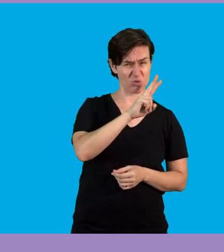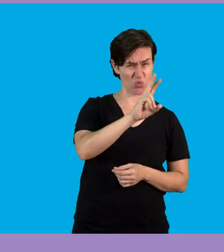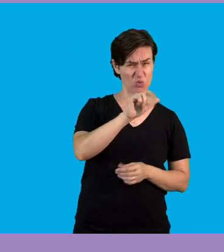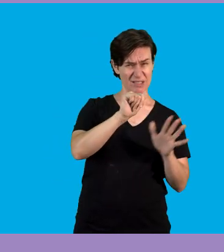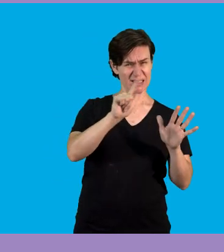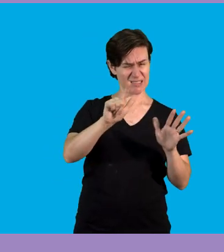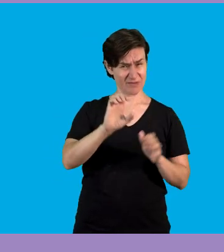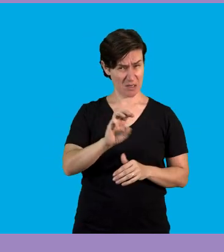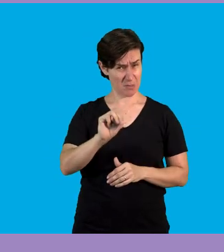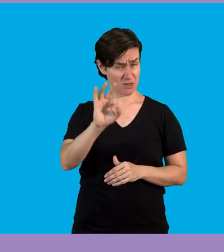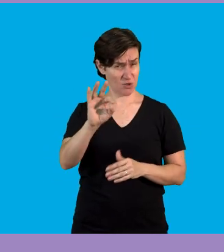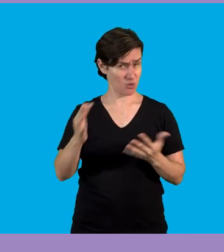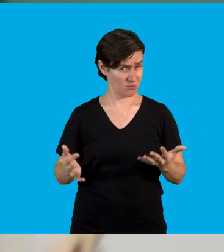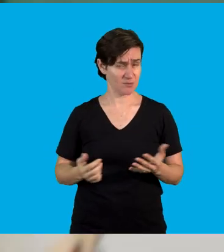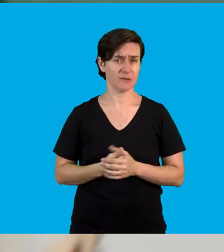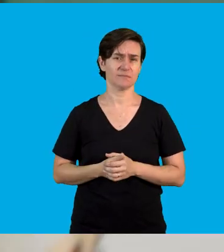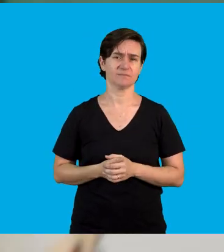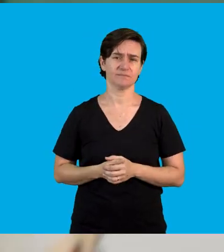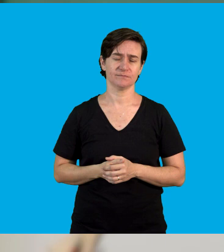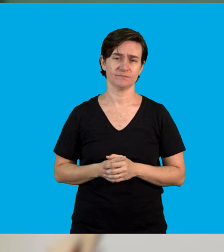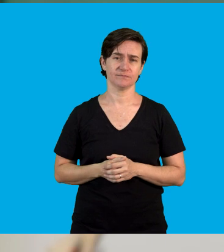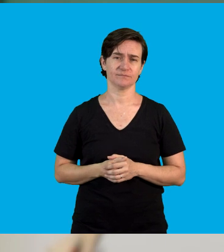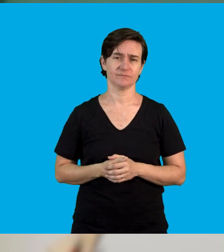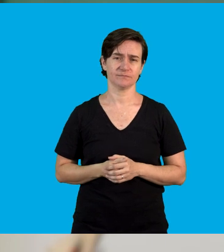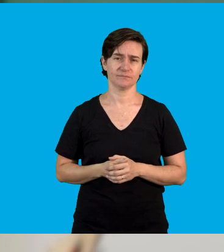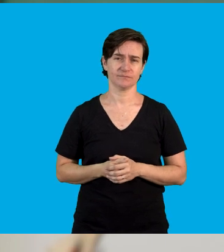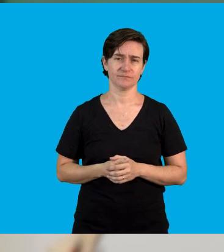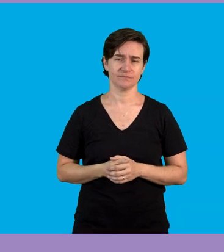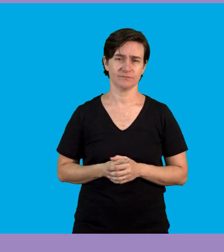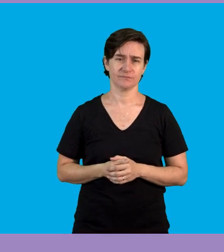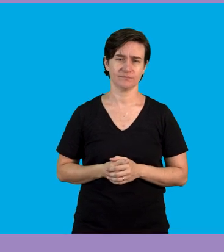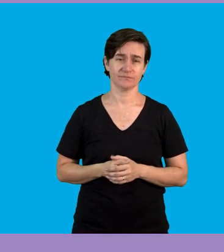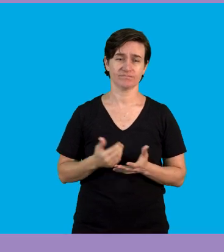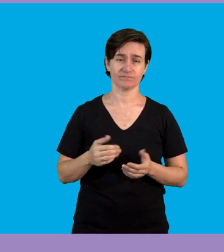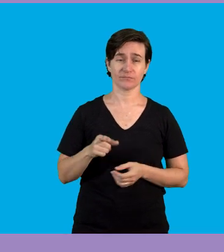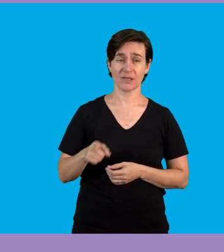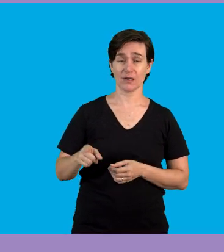3,267 centimeters cubed will be? Now if you have